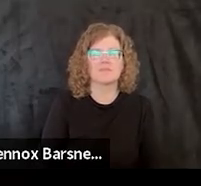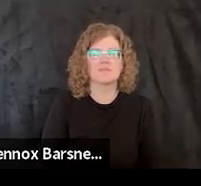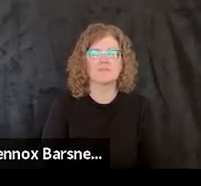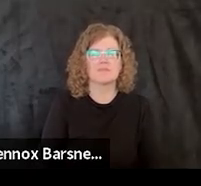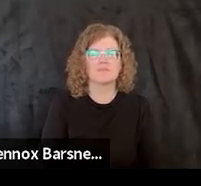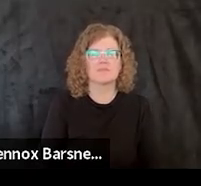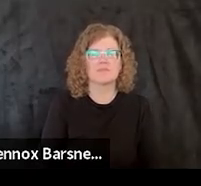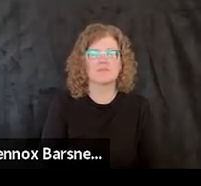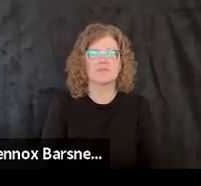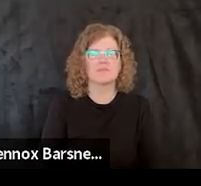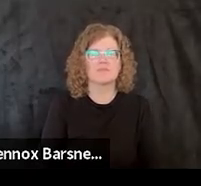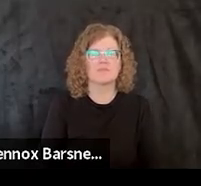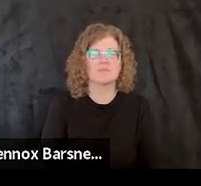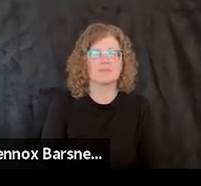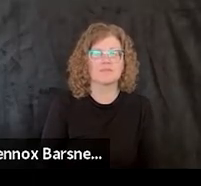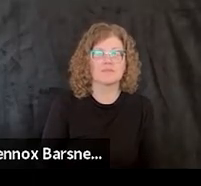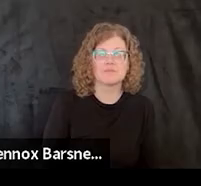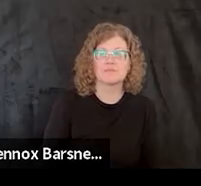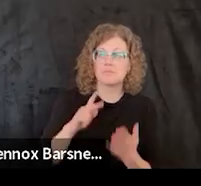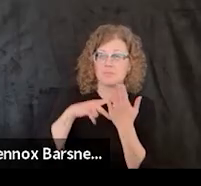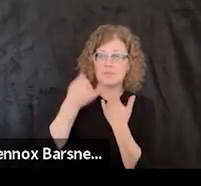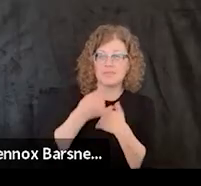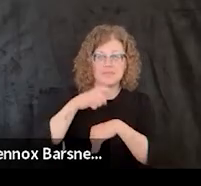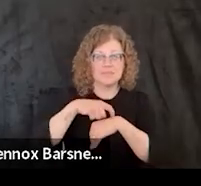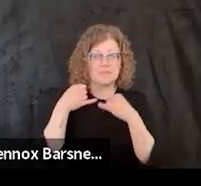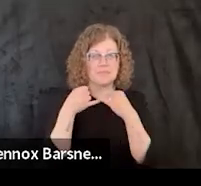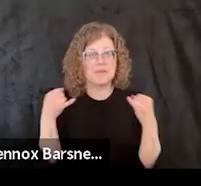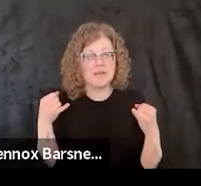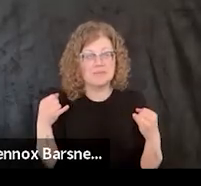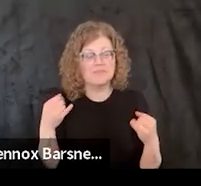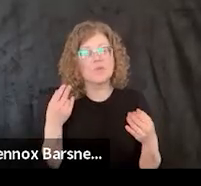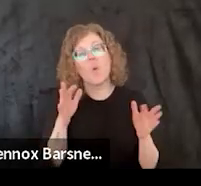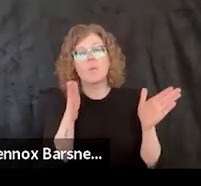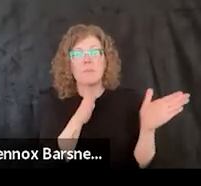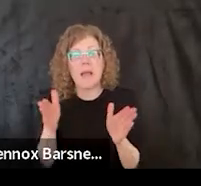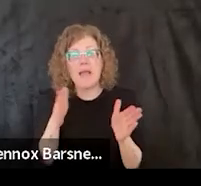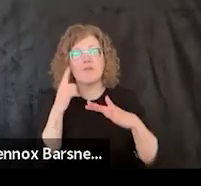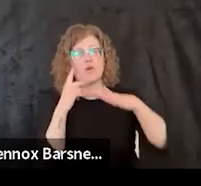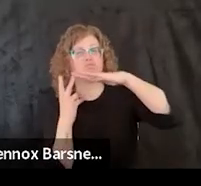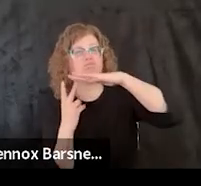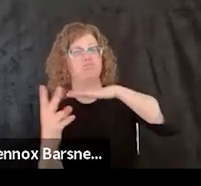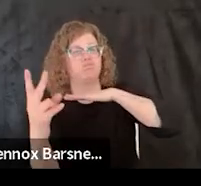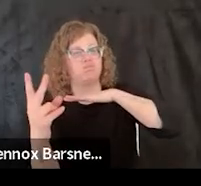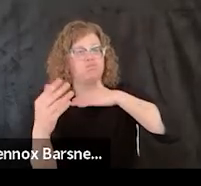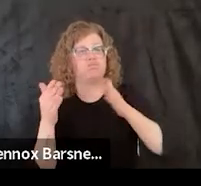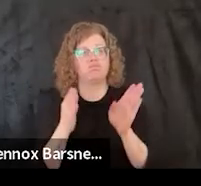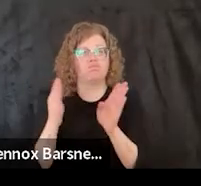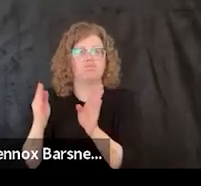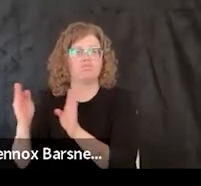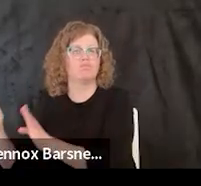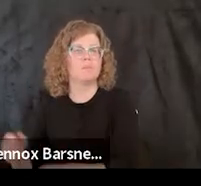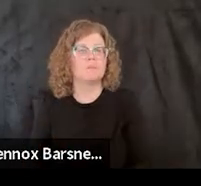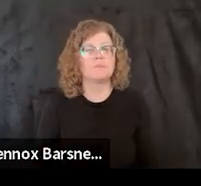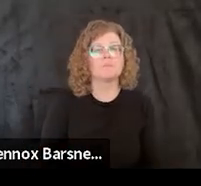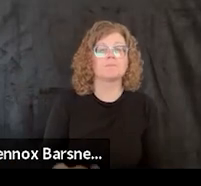Your project timeline or projection plan or project plan should clearly show the committee how you will